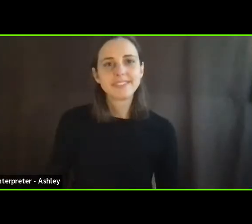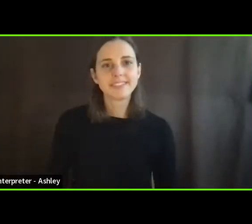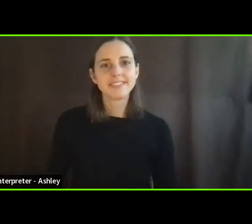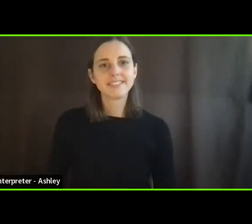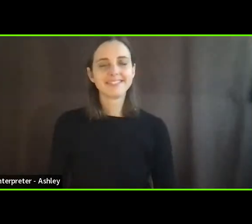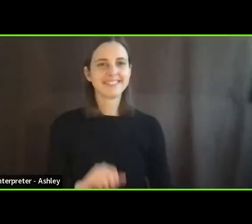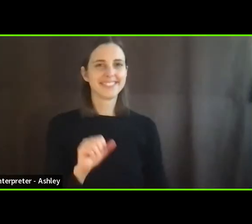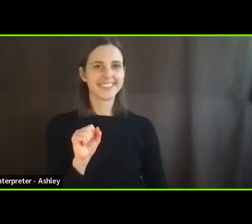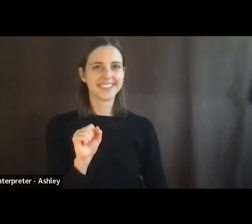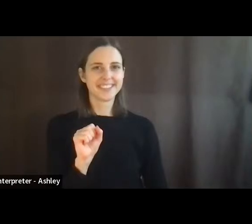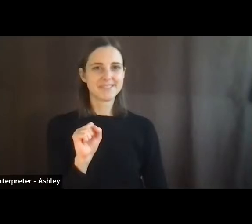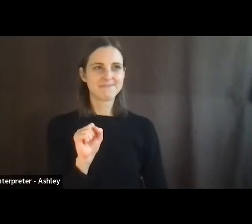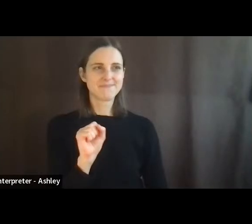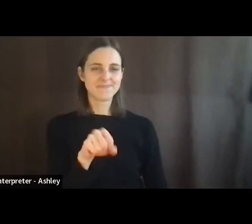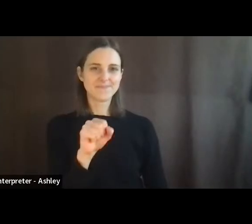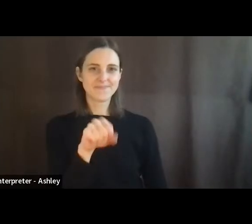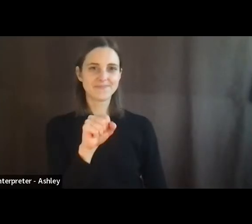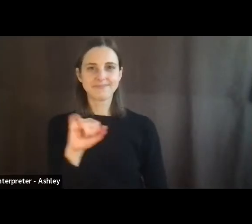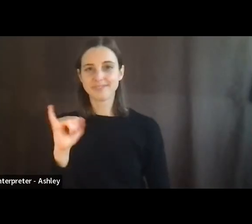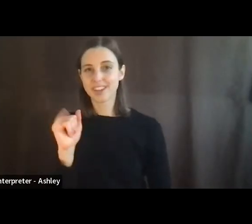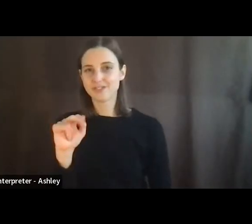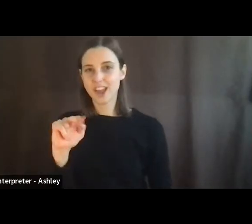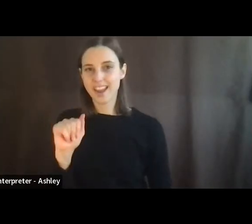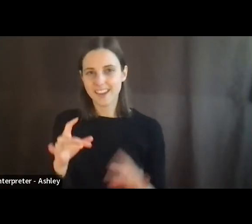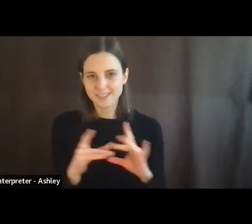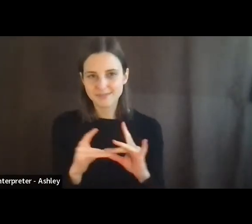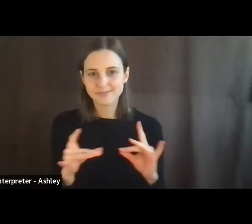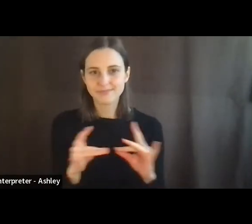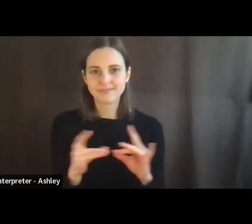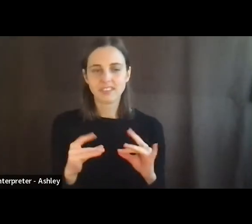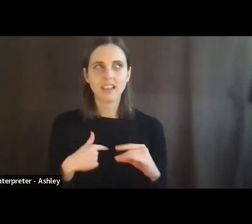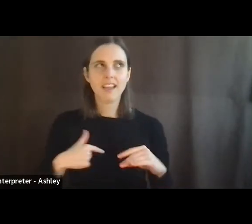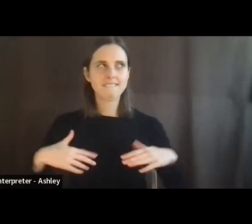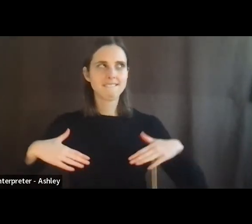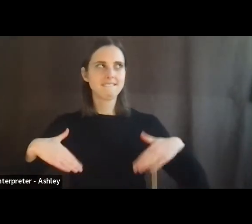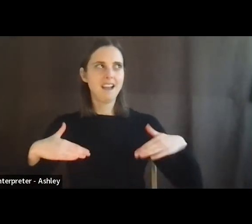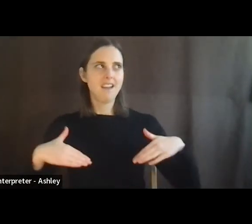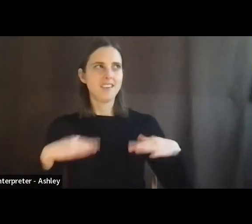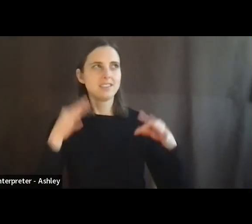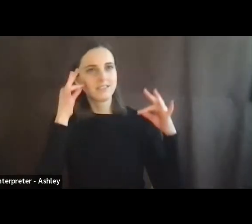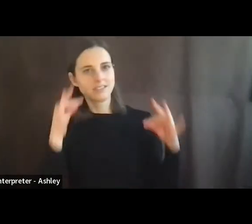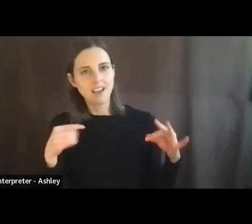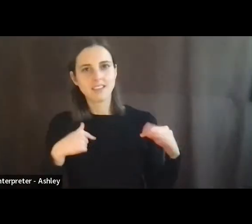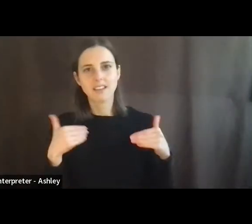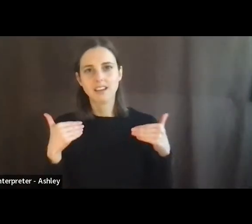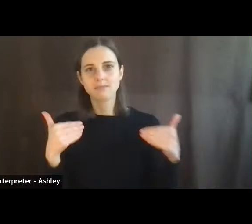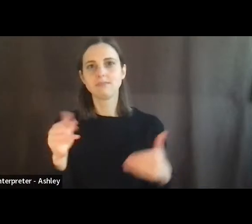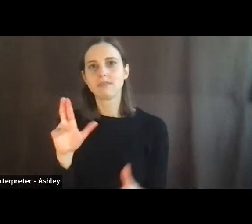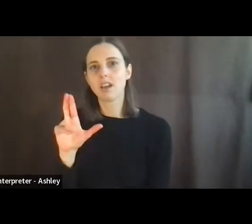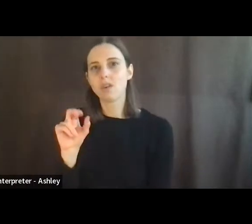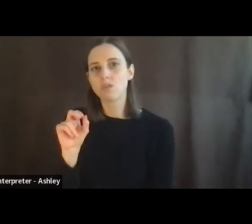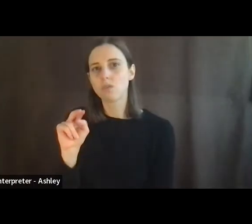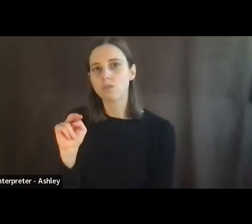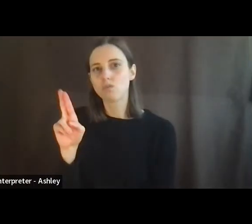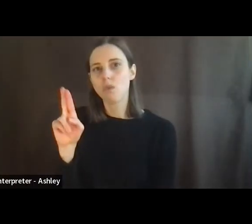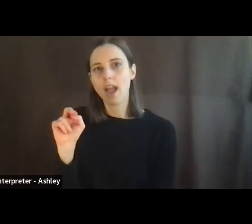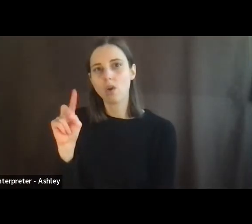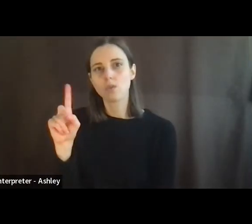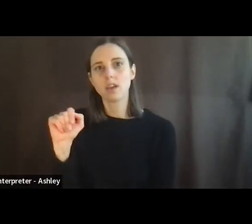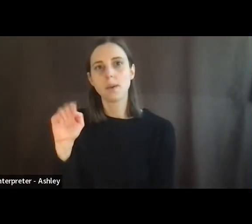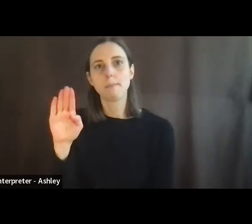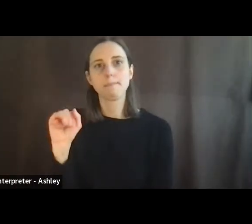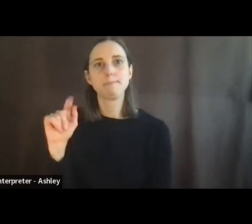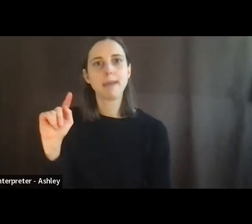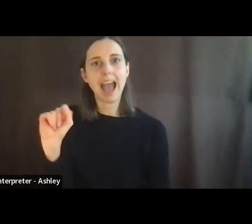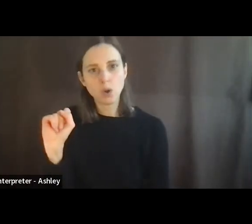I hadn't decided whether or not I wanted to speak out about the roundabouts yet, but that roundabouts continue to be an issue for heavy trucks. And